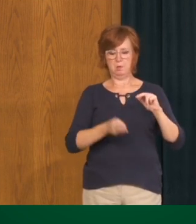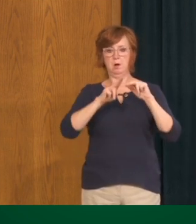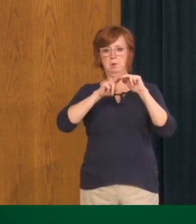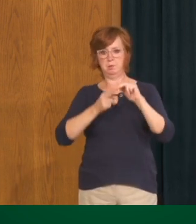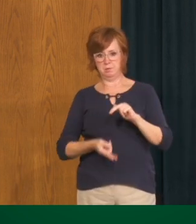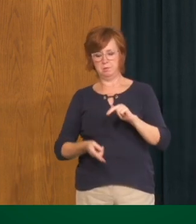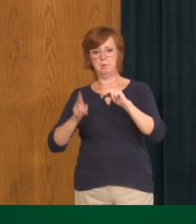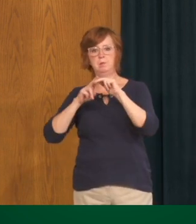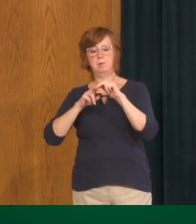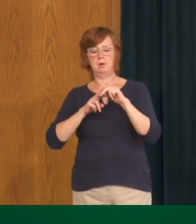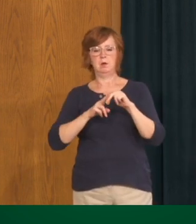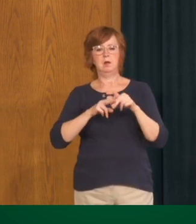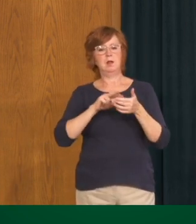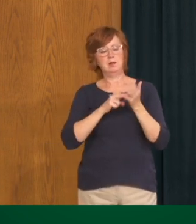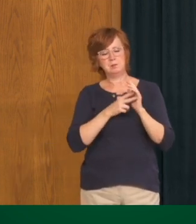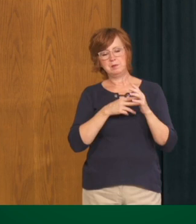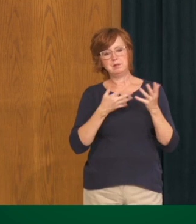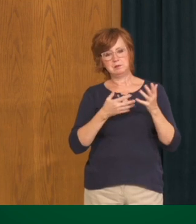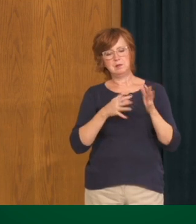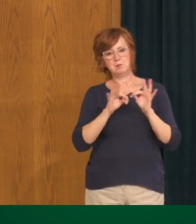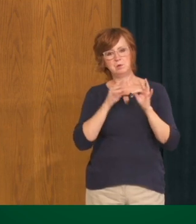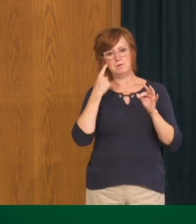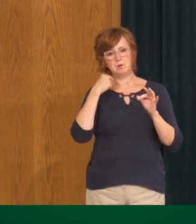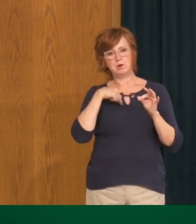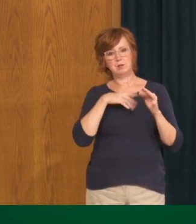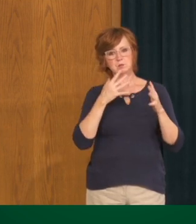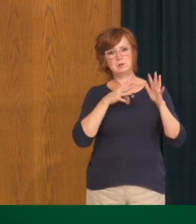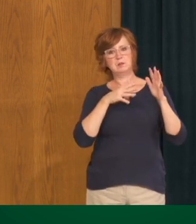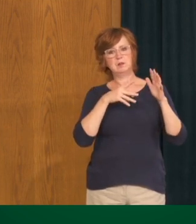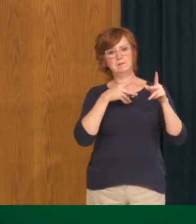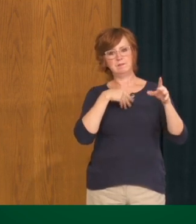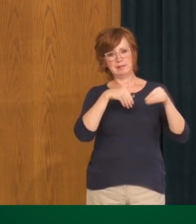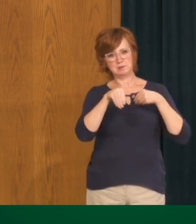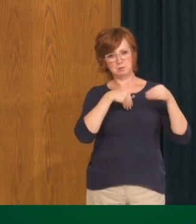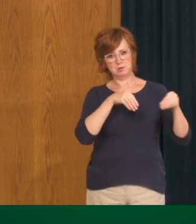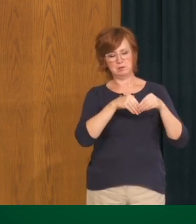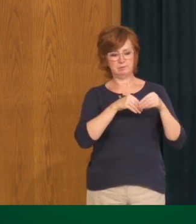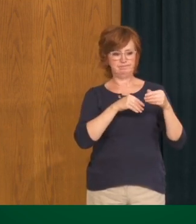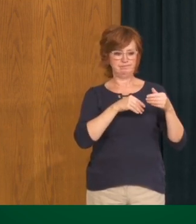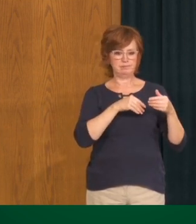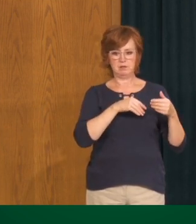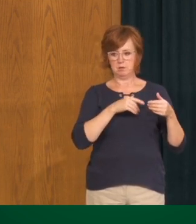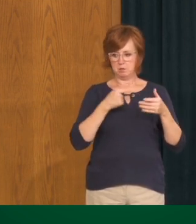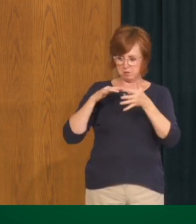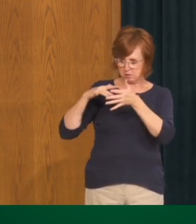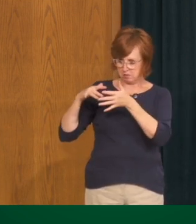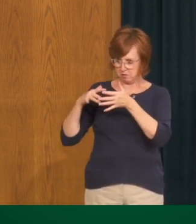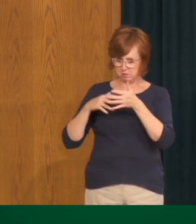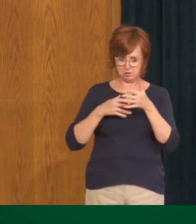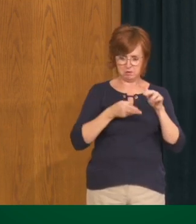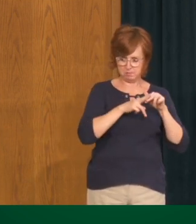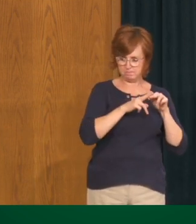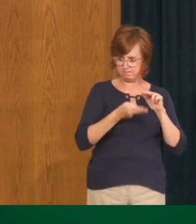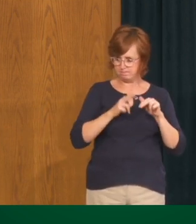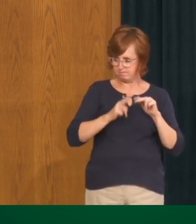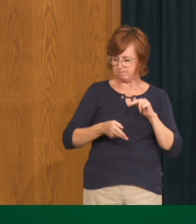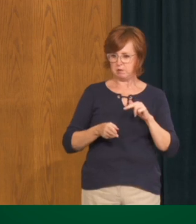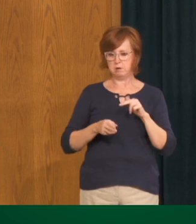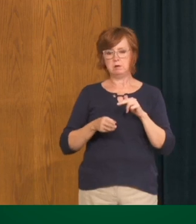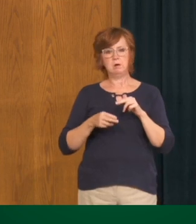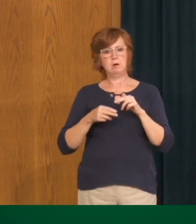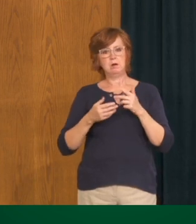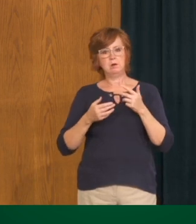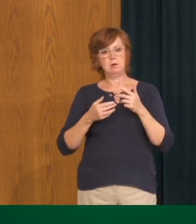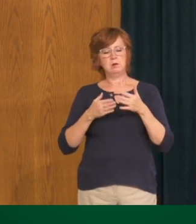move forward. And that's just a reflection of that we have to look at the best evidence and apply that appropriately. And certainly the Public